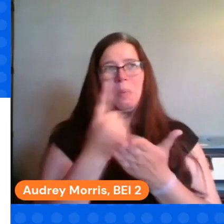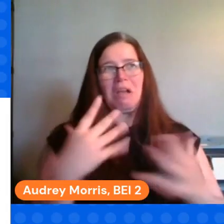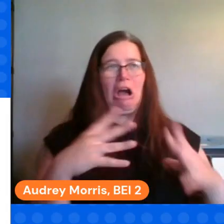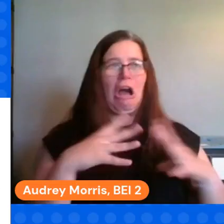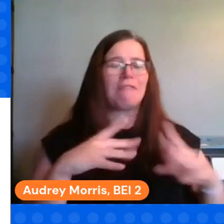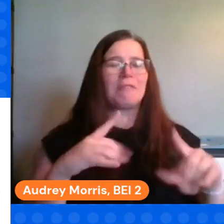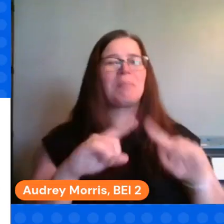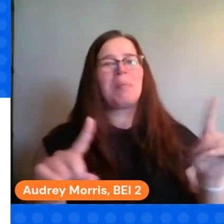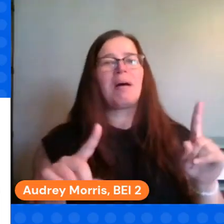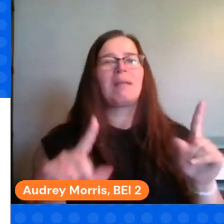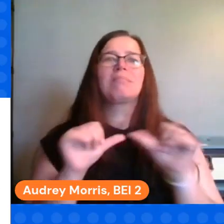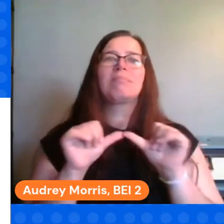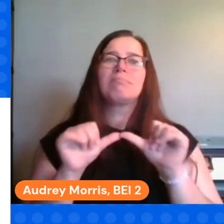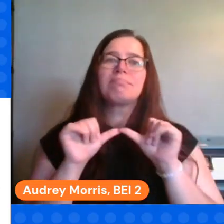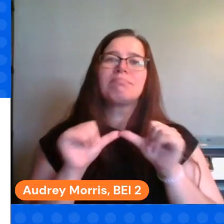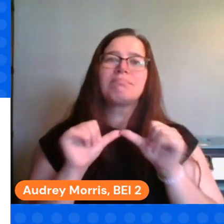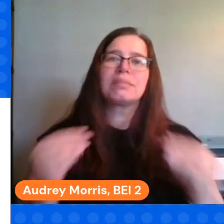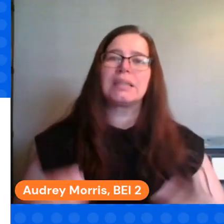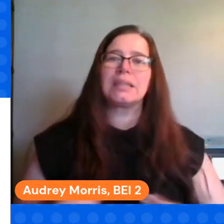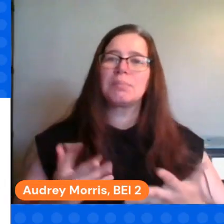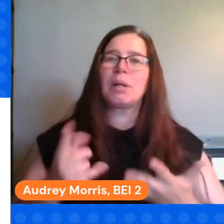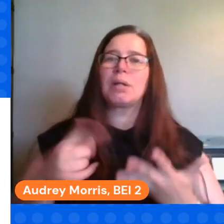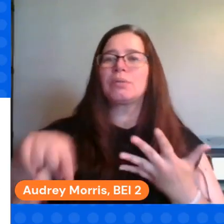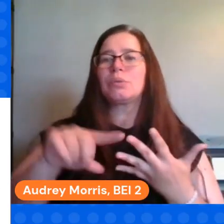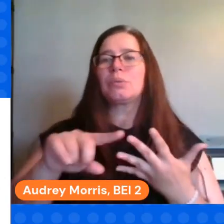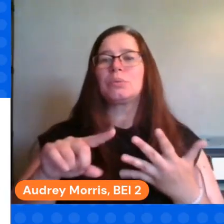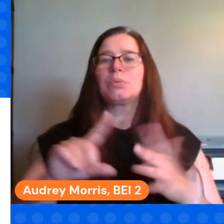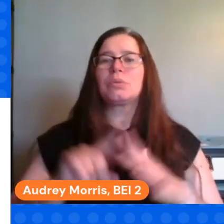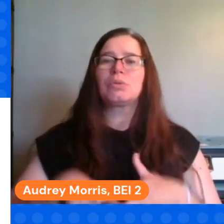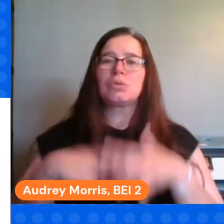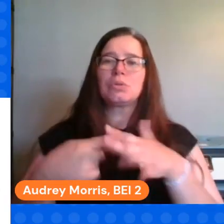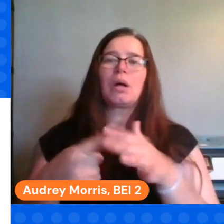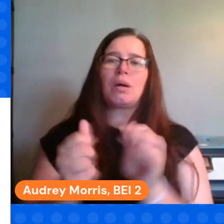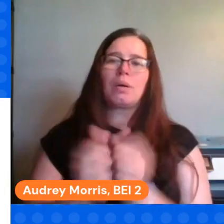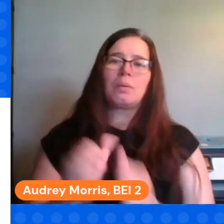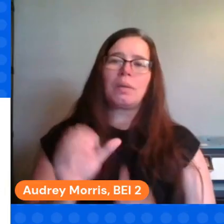endless inspiration for you to get started with OctoStudio.